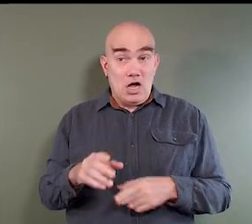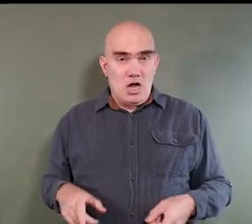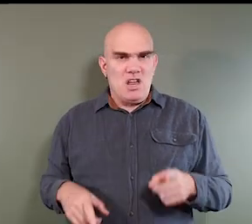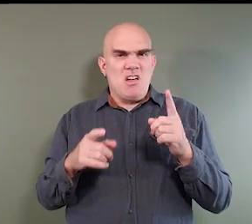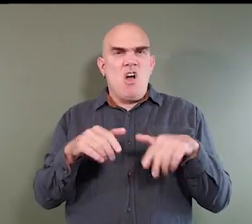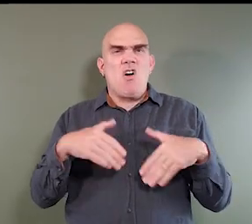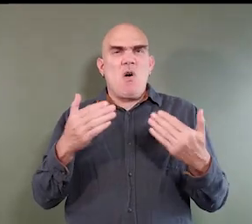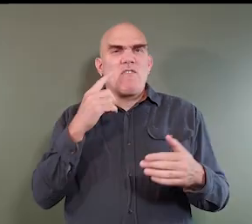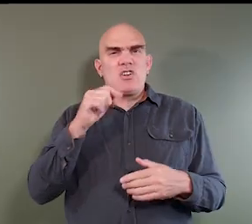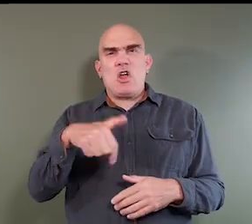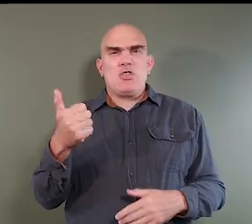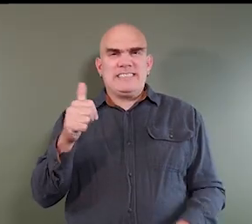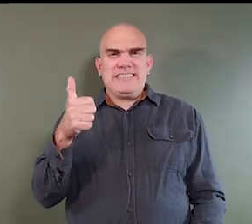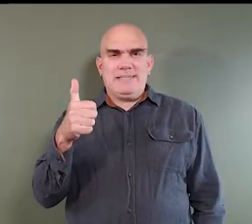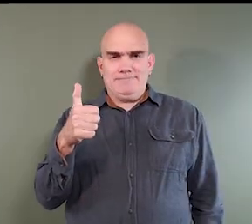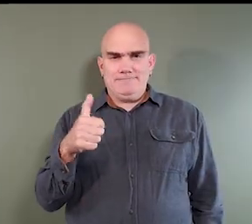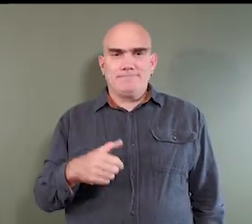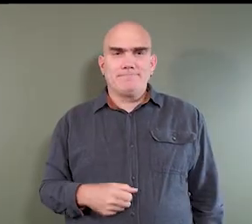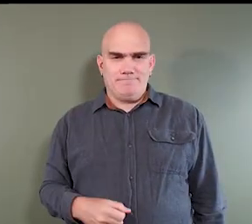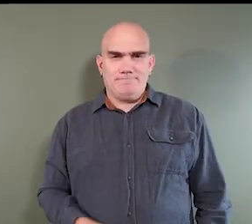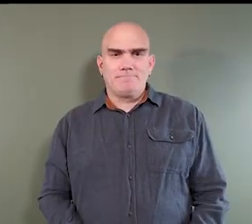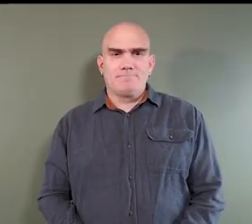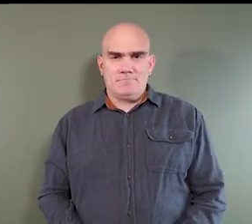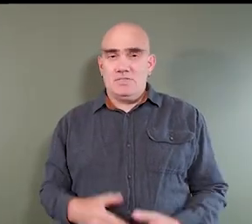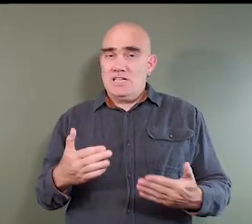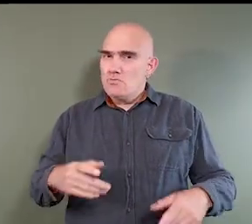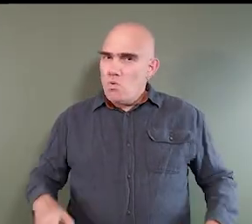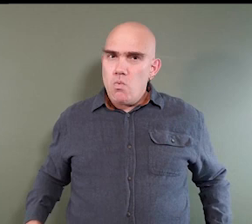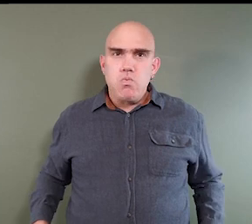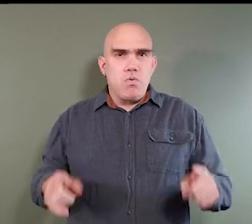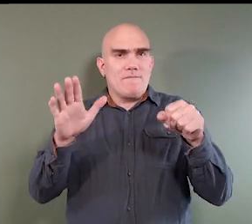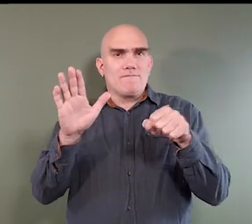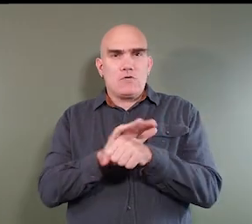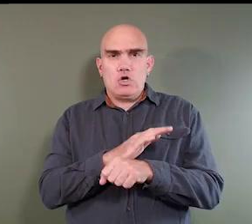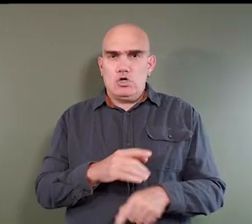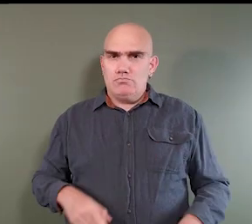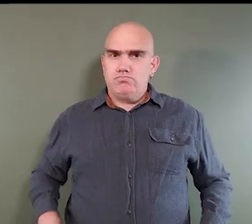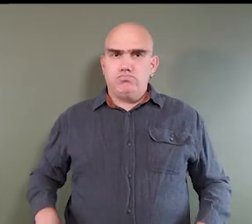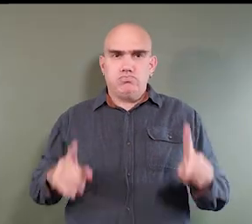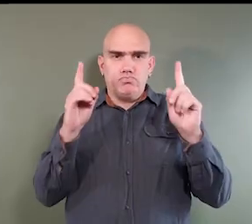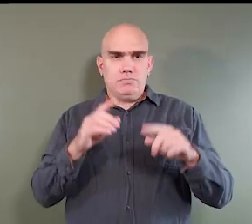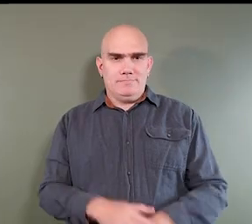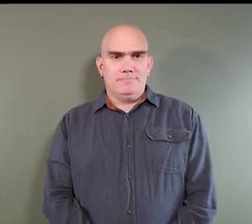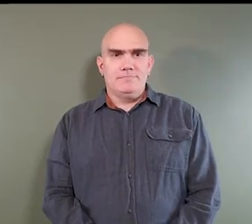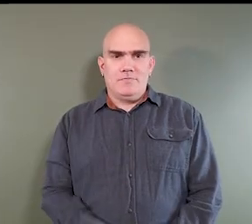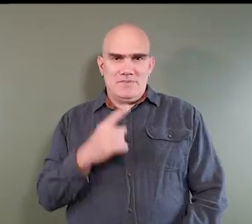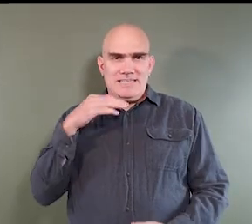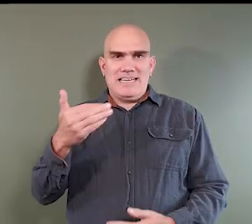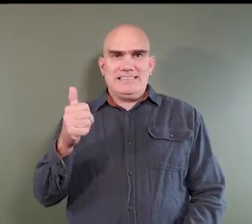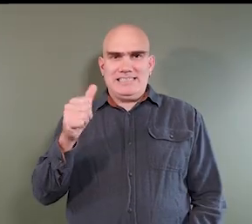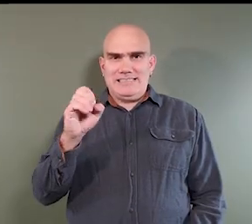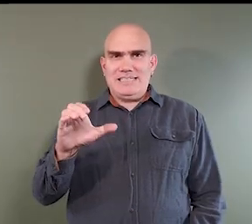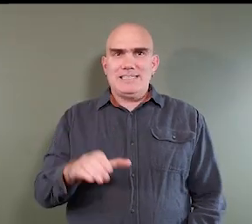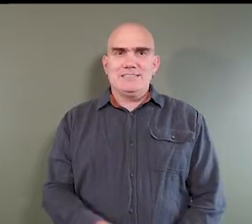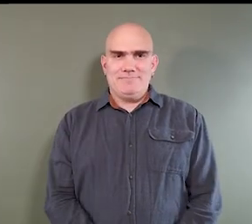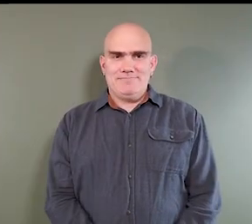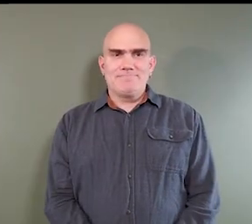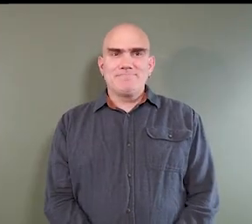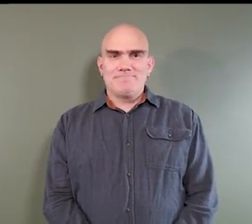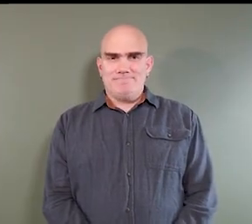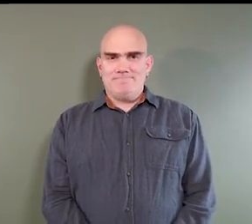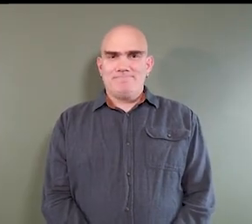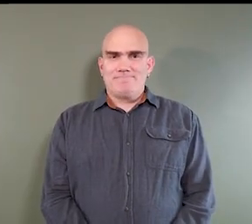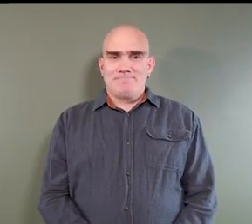air. Let's go for another 10. Let's swing all the way. Now what we're going to do for the next 10